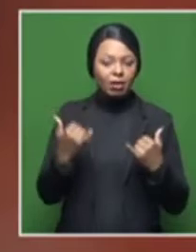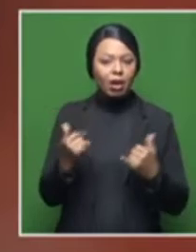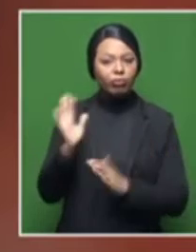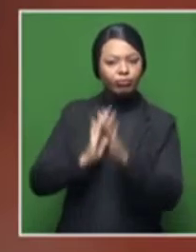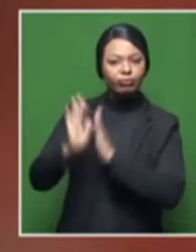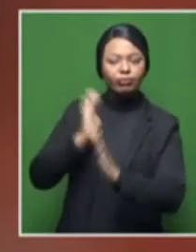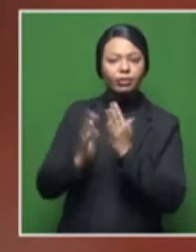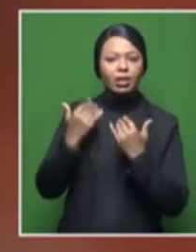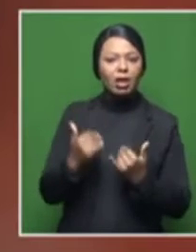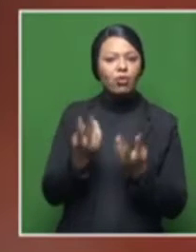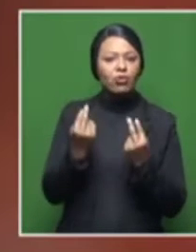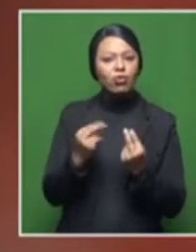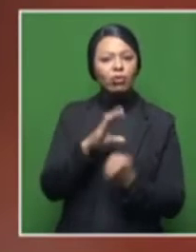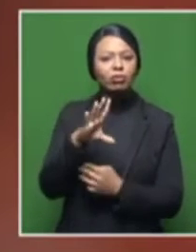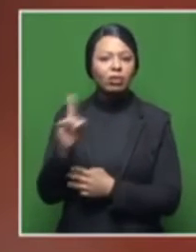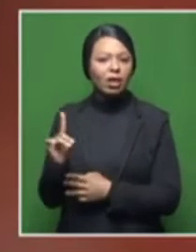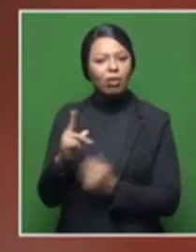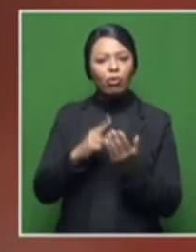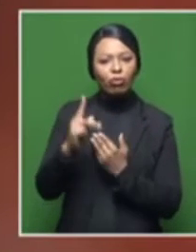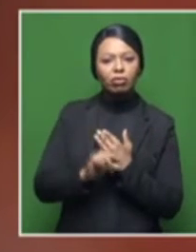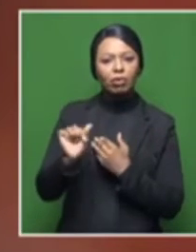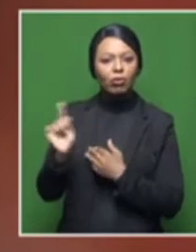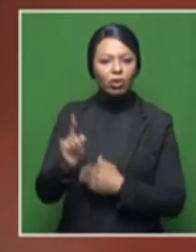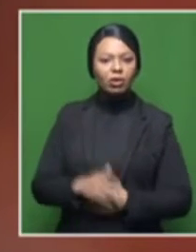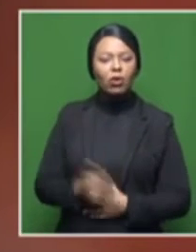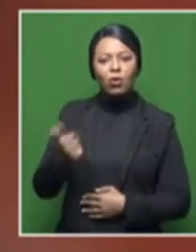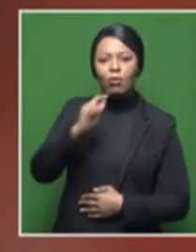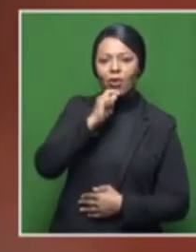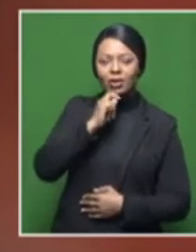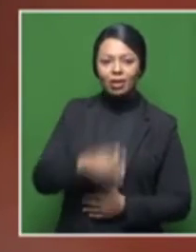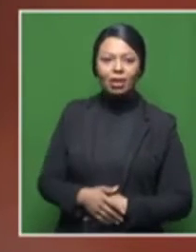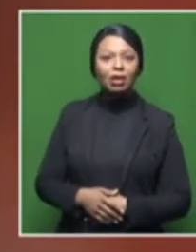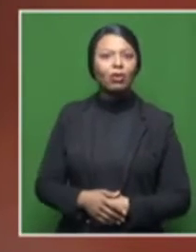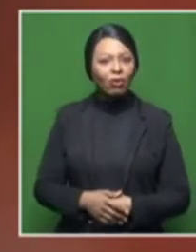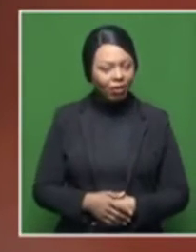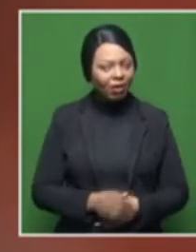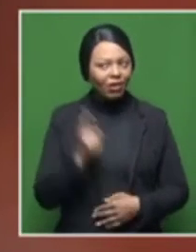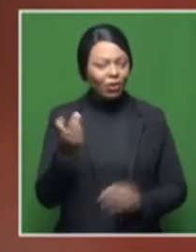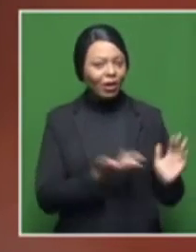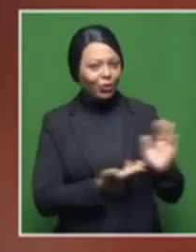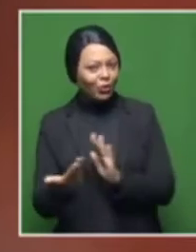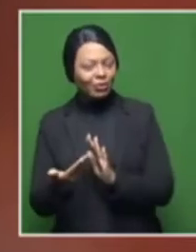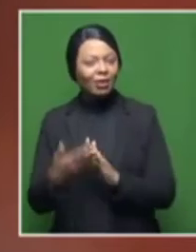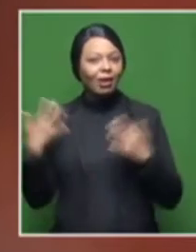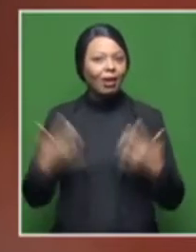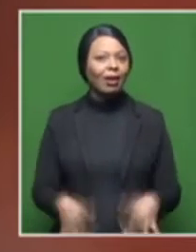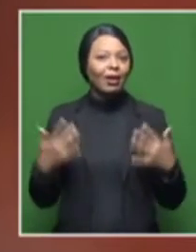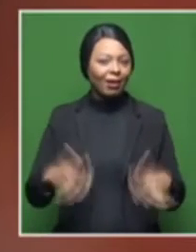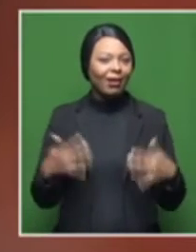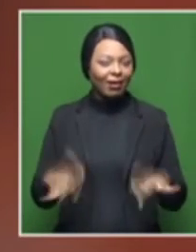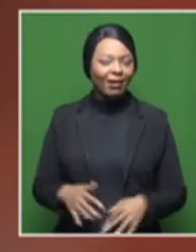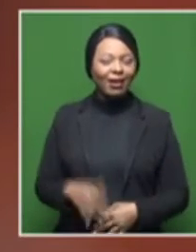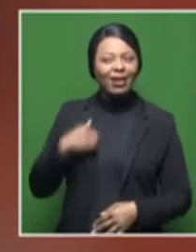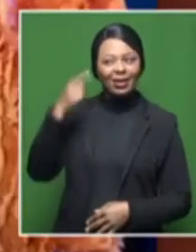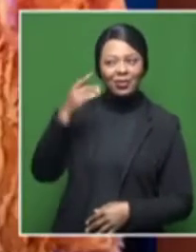latest offering. Kekelingo, very good morning. Thank you so much for joining us. Welcome. What an intro. Thank you for having me. I think that's the best definition I would